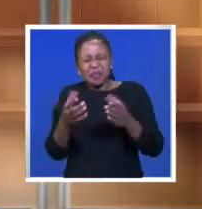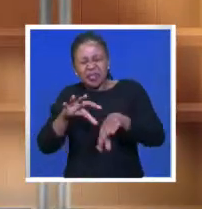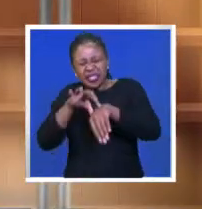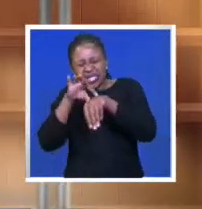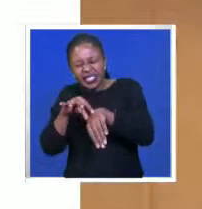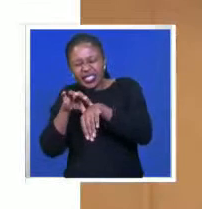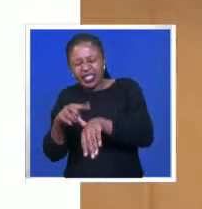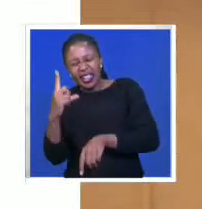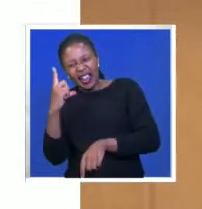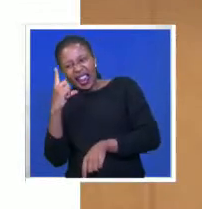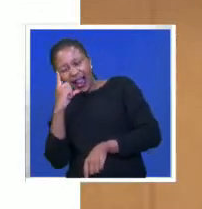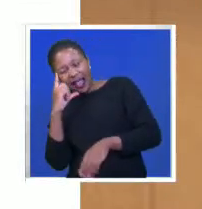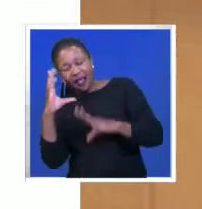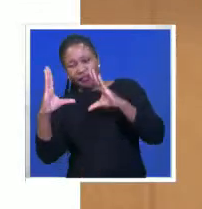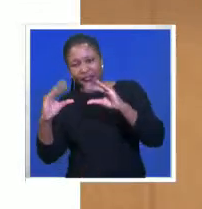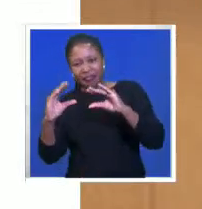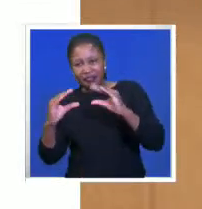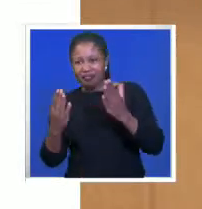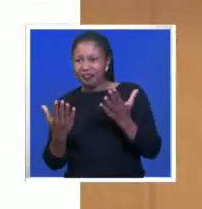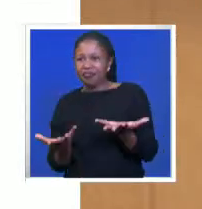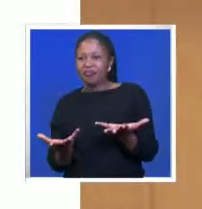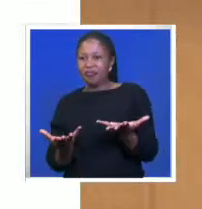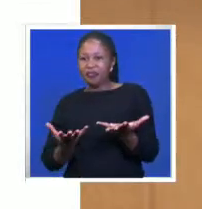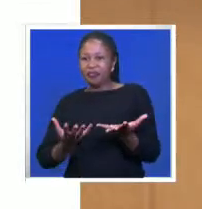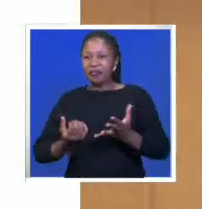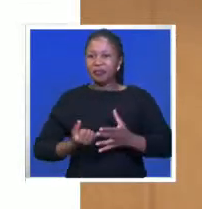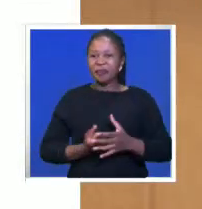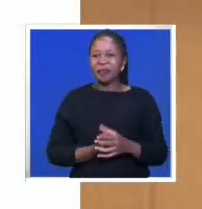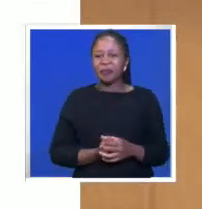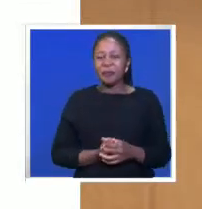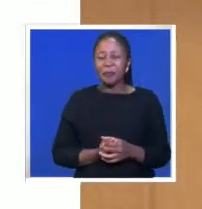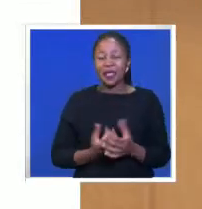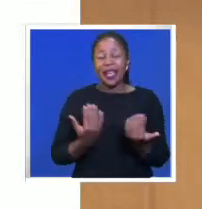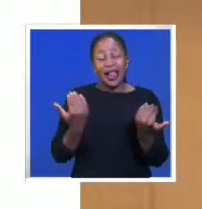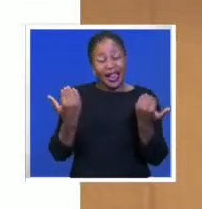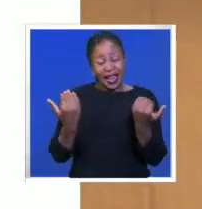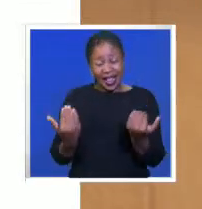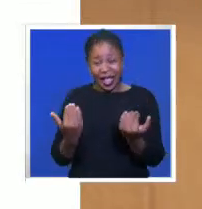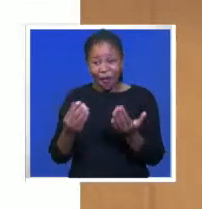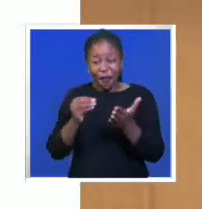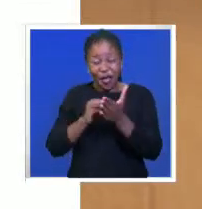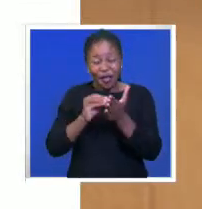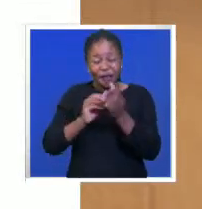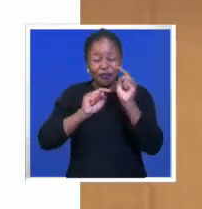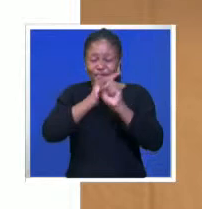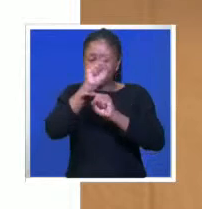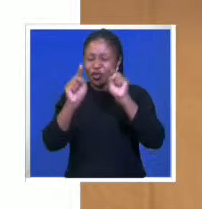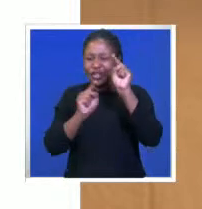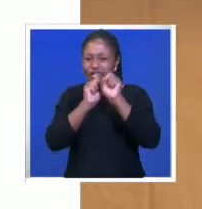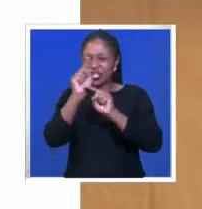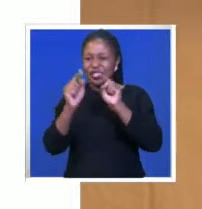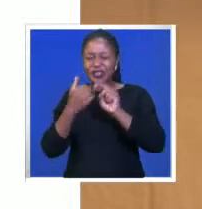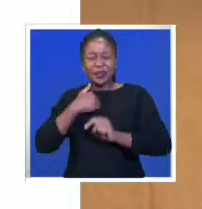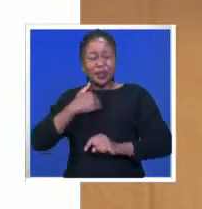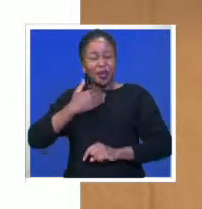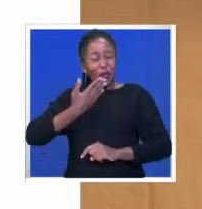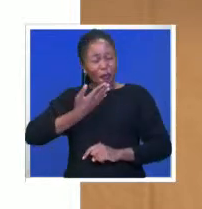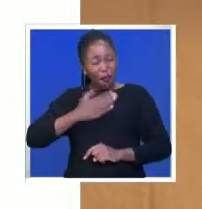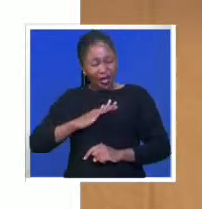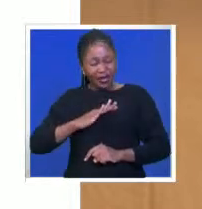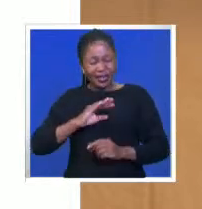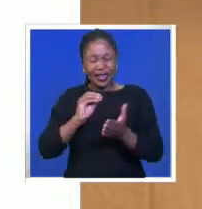dear Lena, I want us to answer these questions. Remember, I said we appreciate the text so that we can